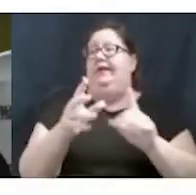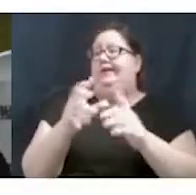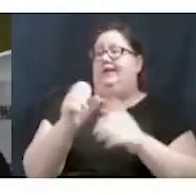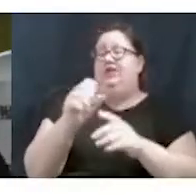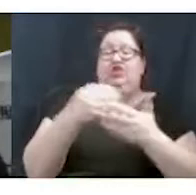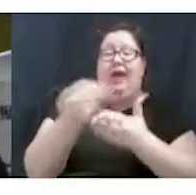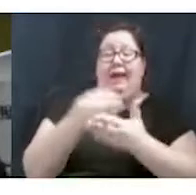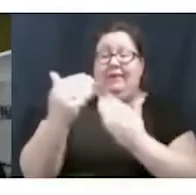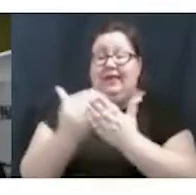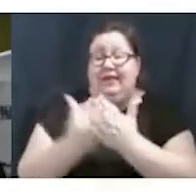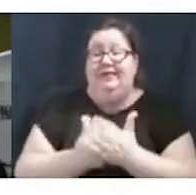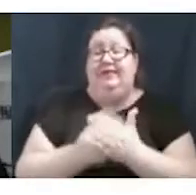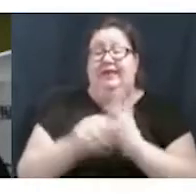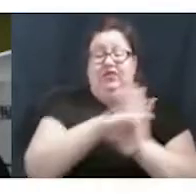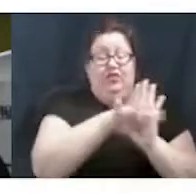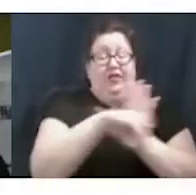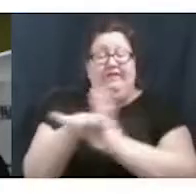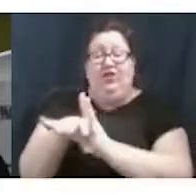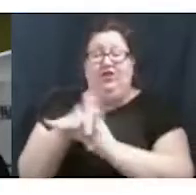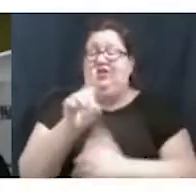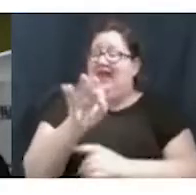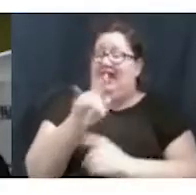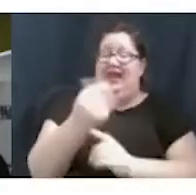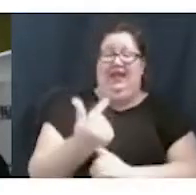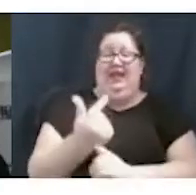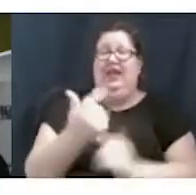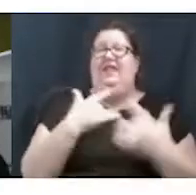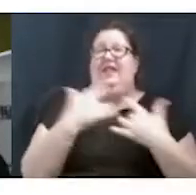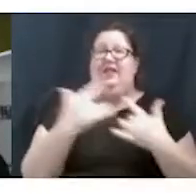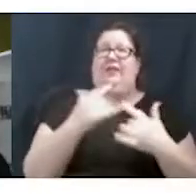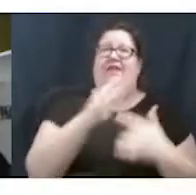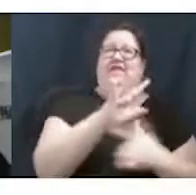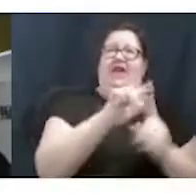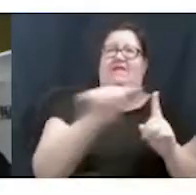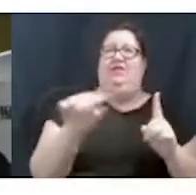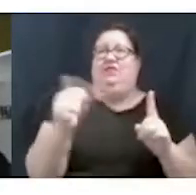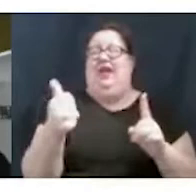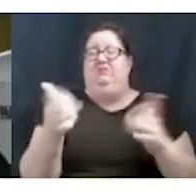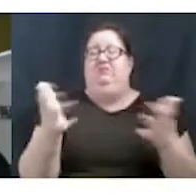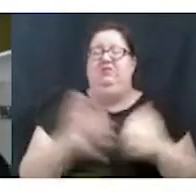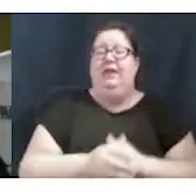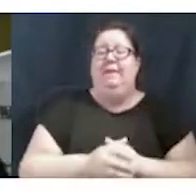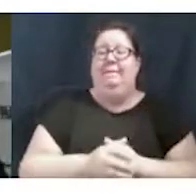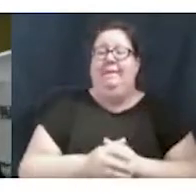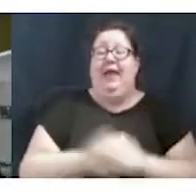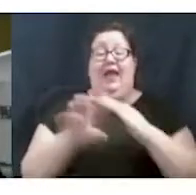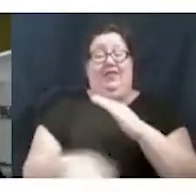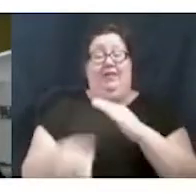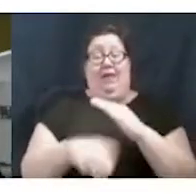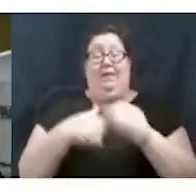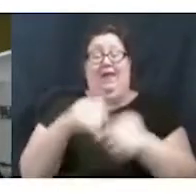footage, and then editing the footage, they're usually 5 to 10. I also have down the bottom, localize